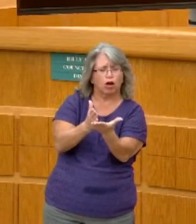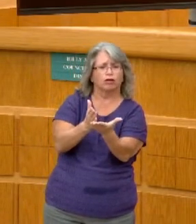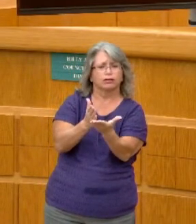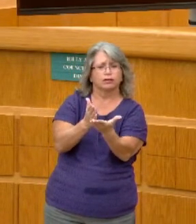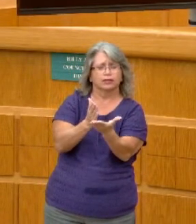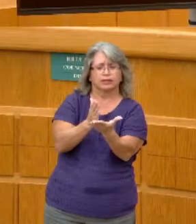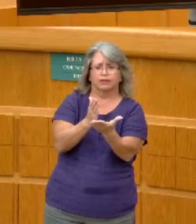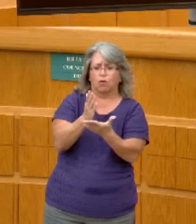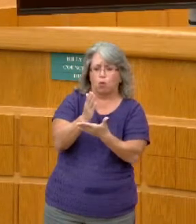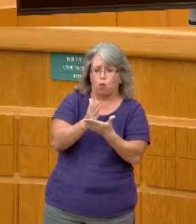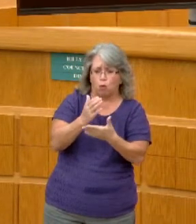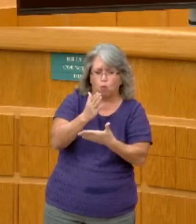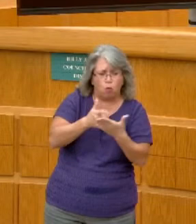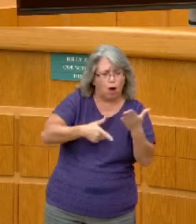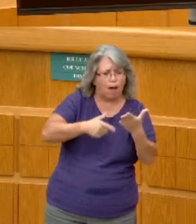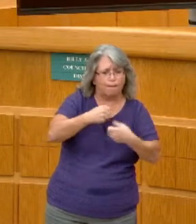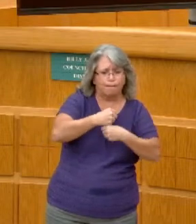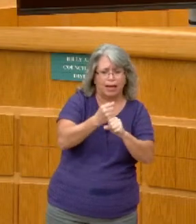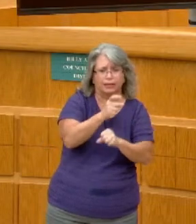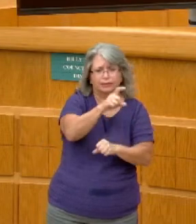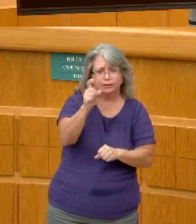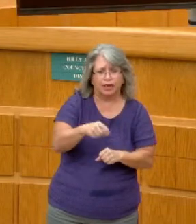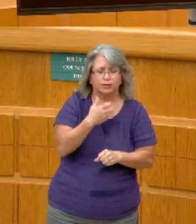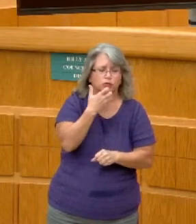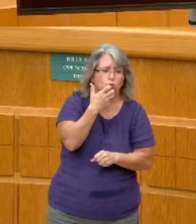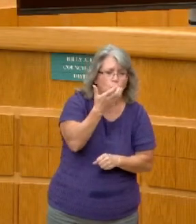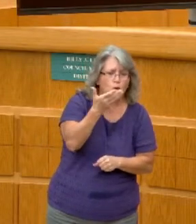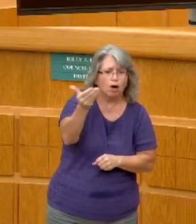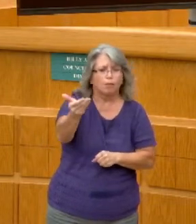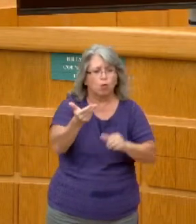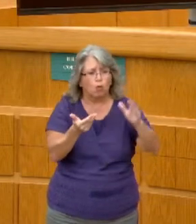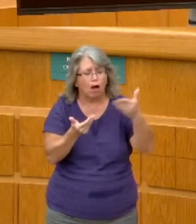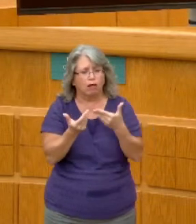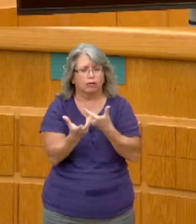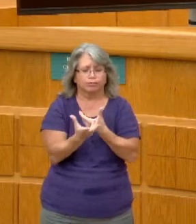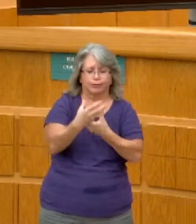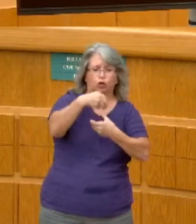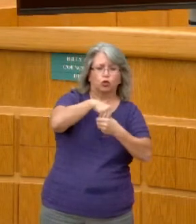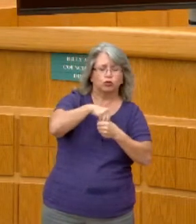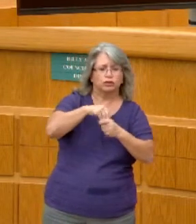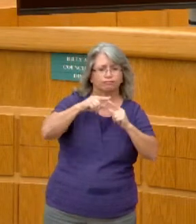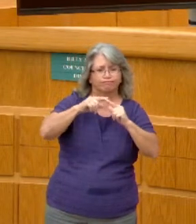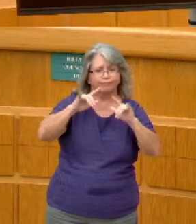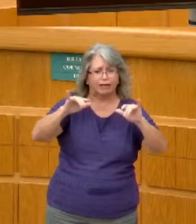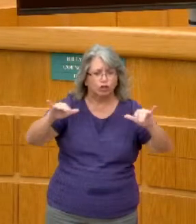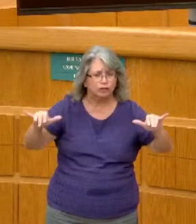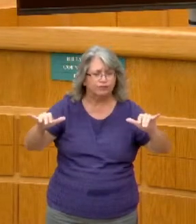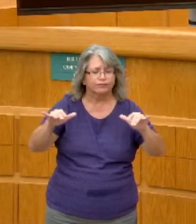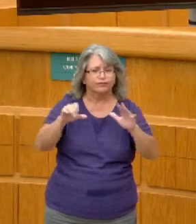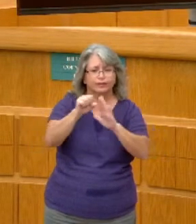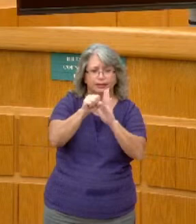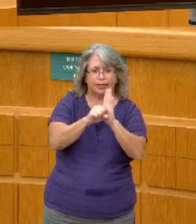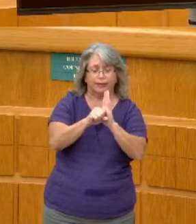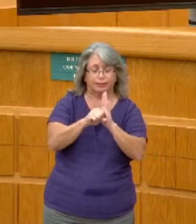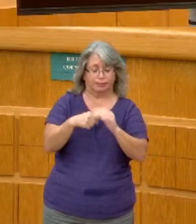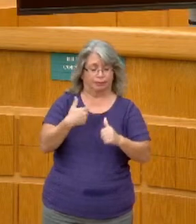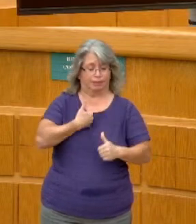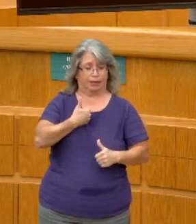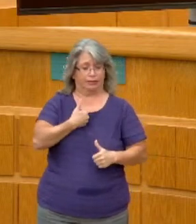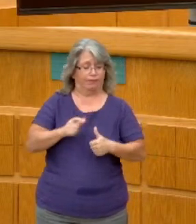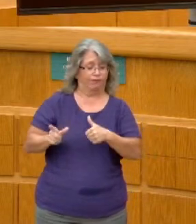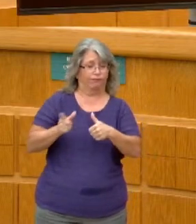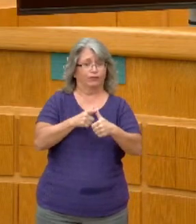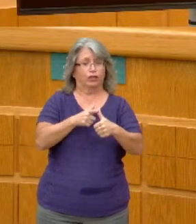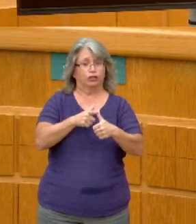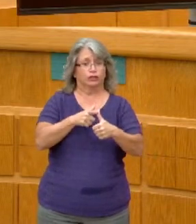warm, welcoming, inclusive, and diverse state. And as the first Hispanic woman elected to be